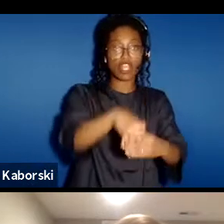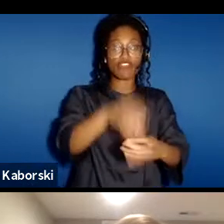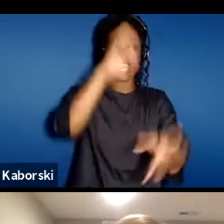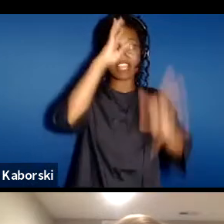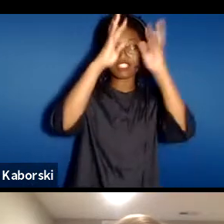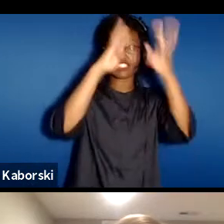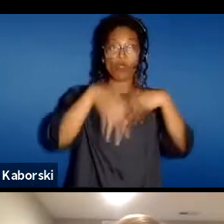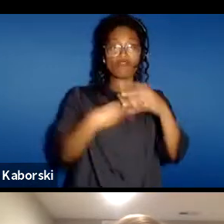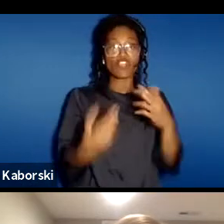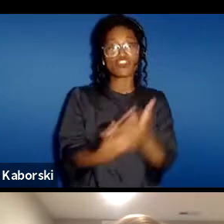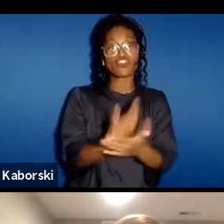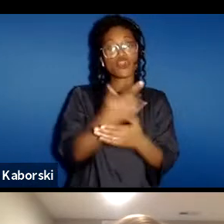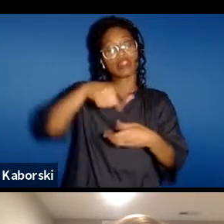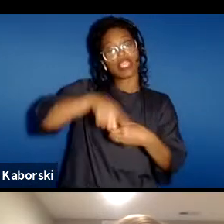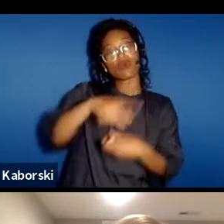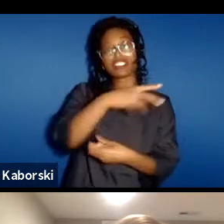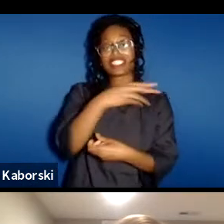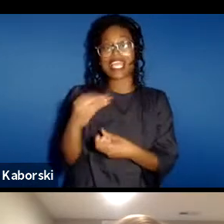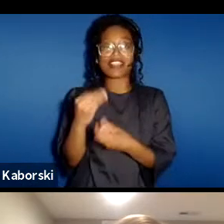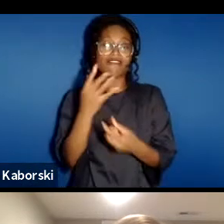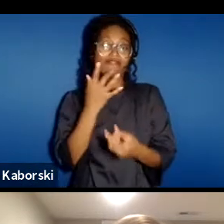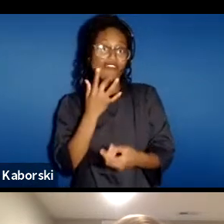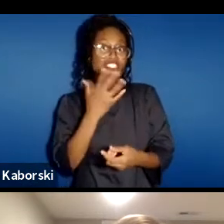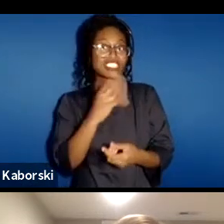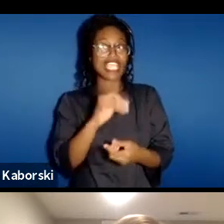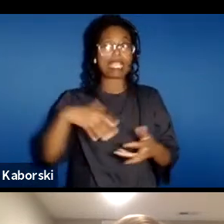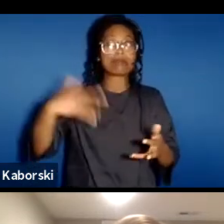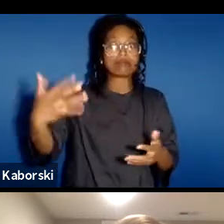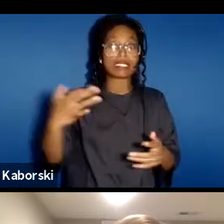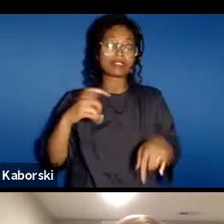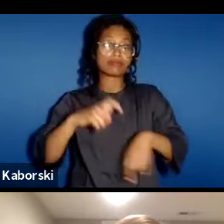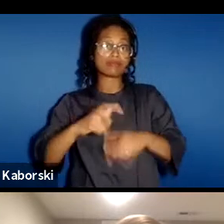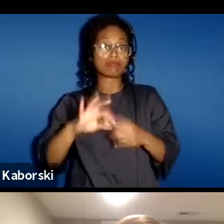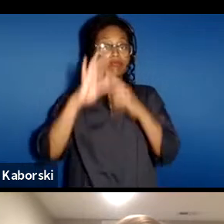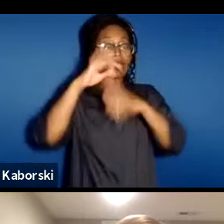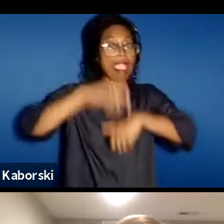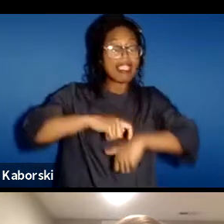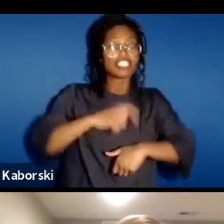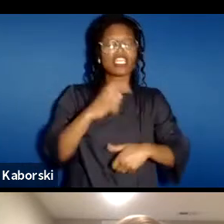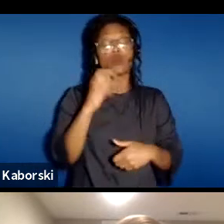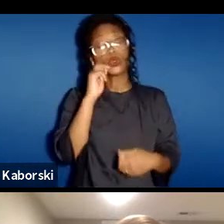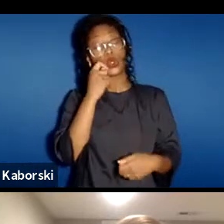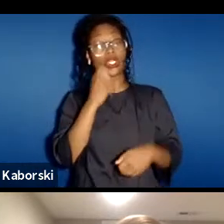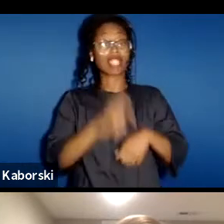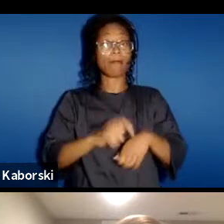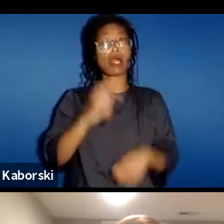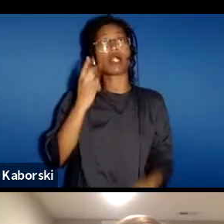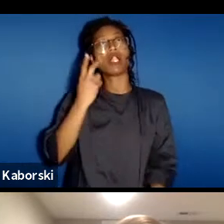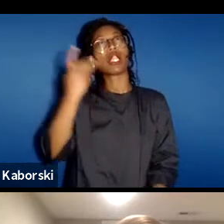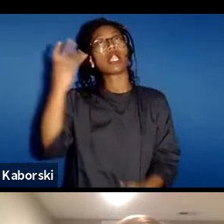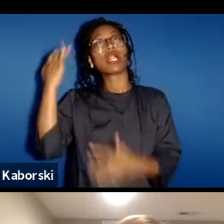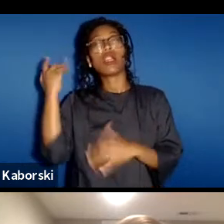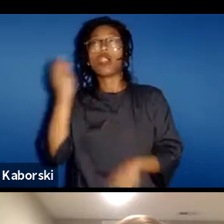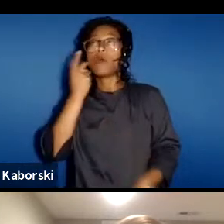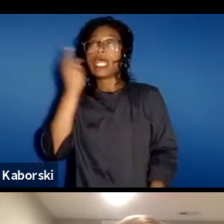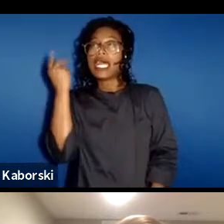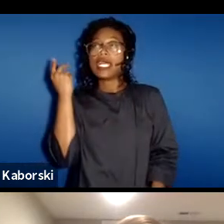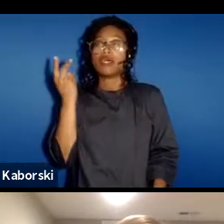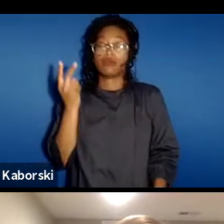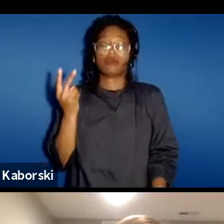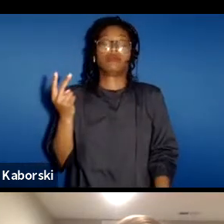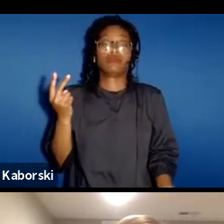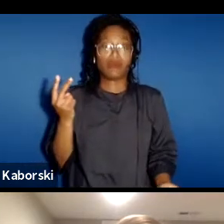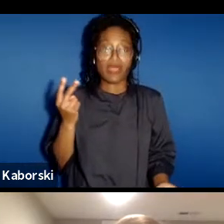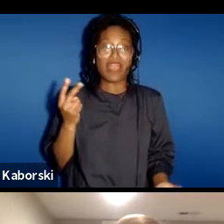for new liquids and flavors and occasions. And it was kind of a cool time, because if you can remember all the way back then, it was kind of the boom of